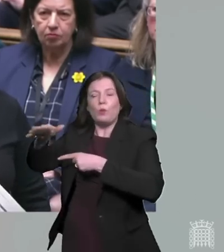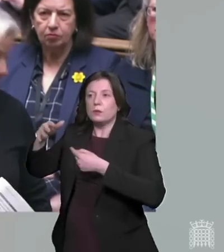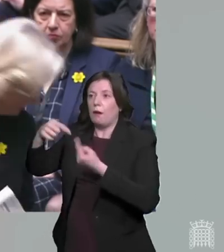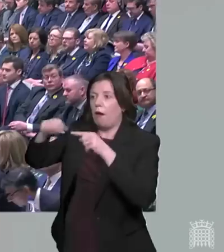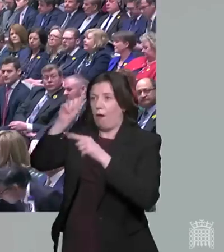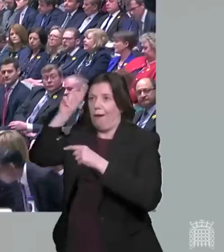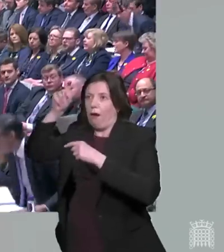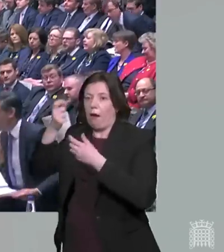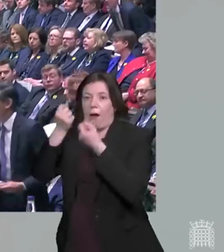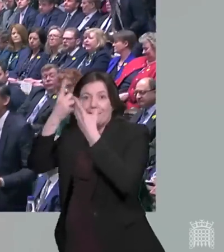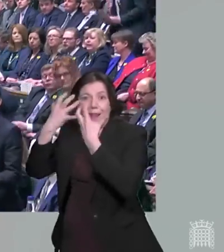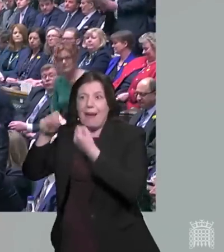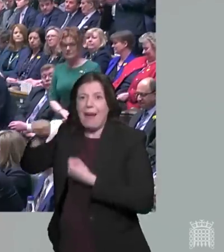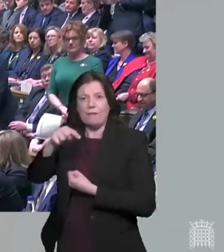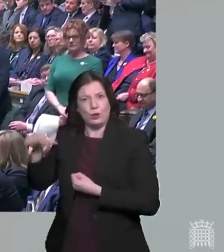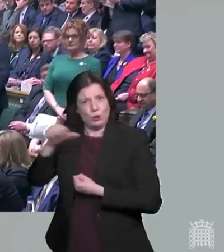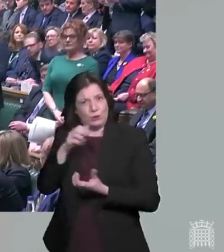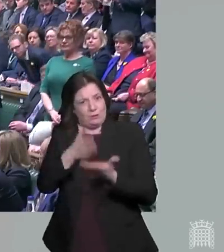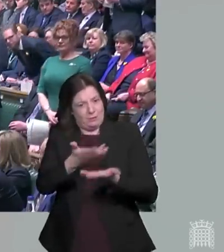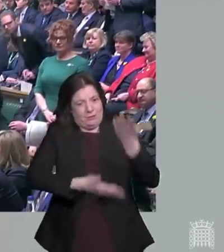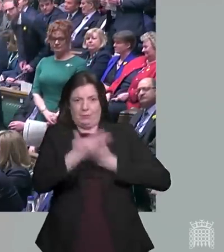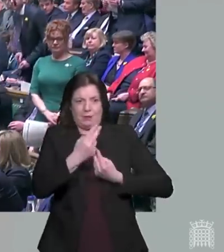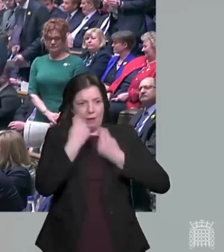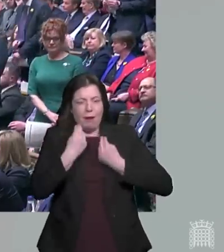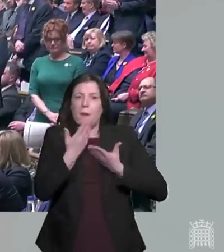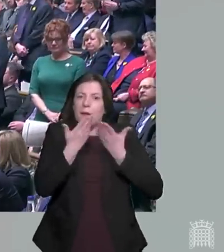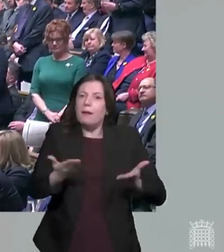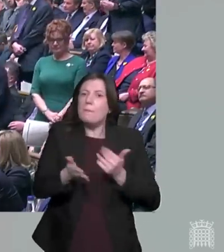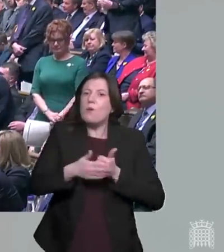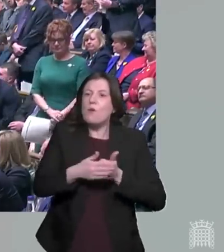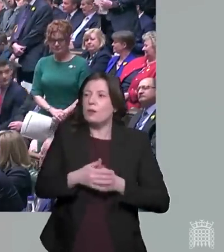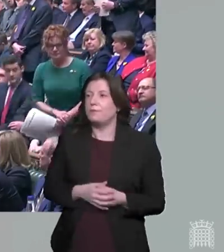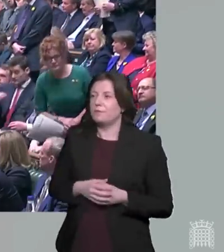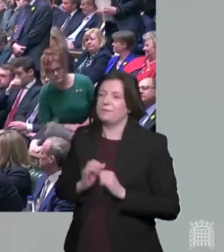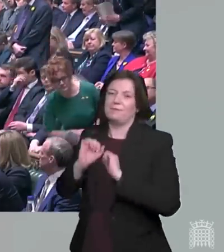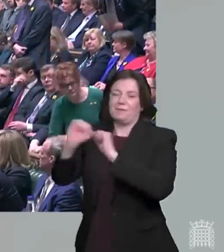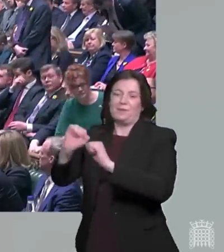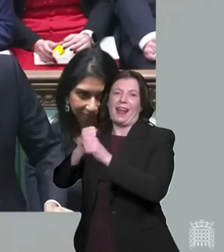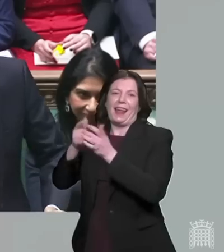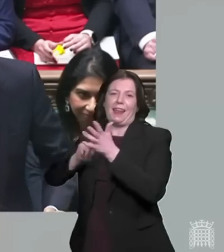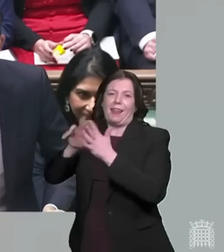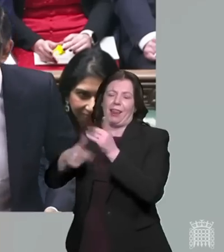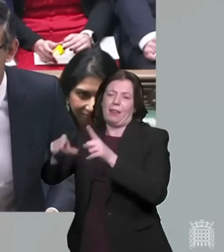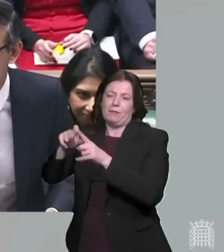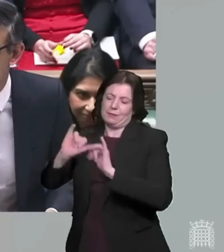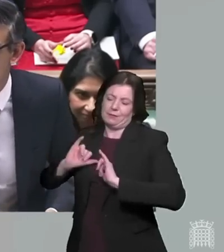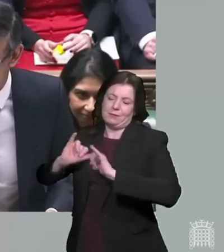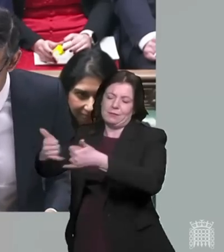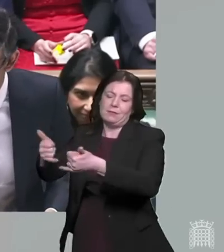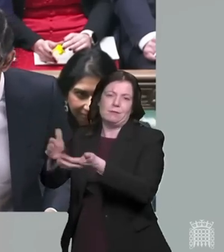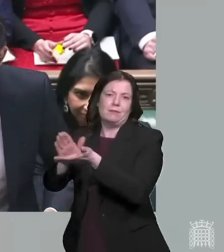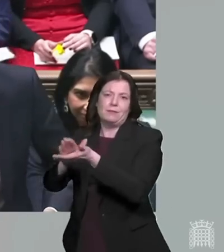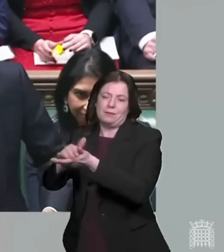net zero? Prime Minister. I join my honourable friend in congratulating Zero Carbon Guildford for receiving the Climate